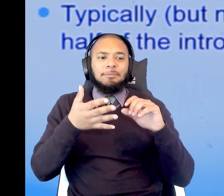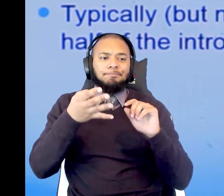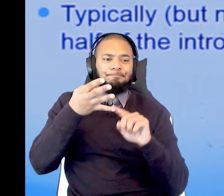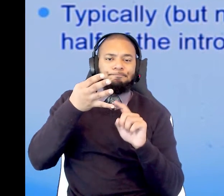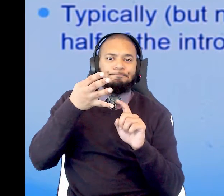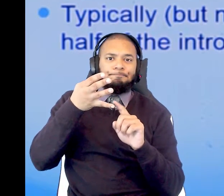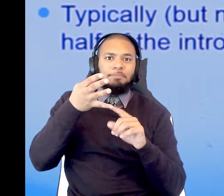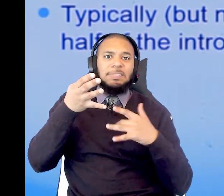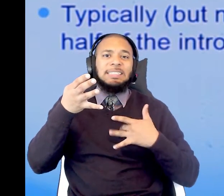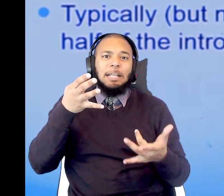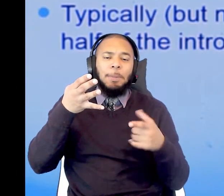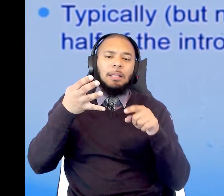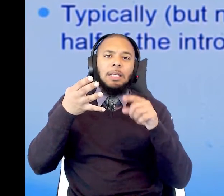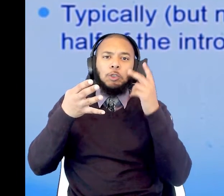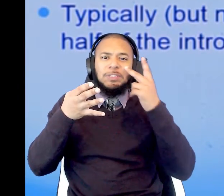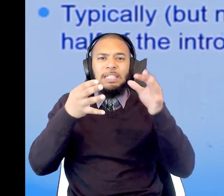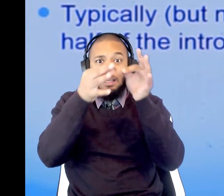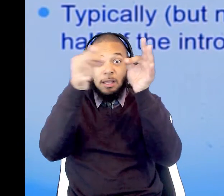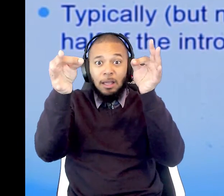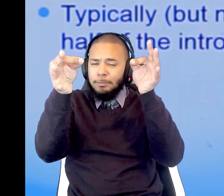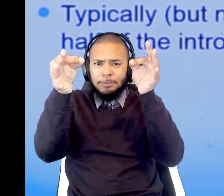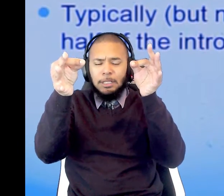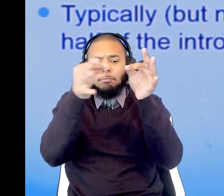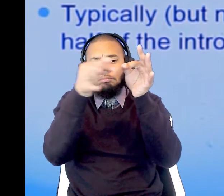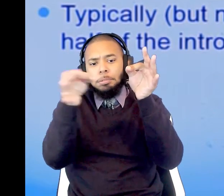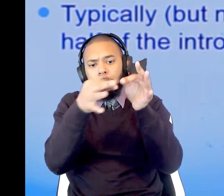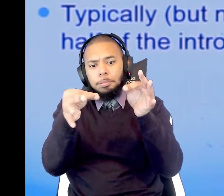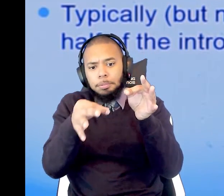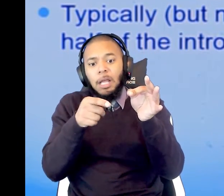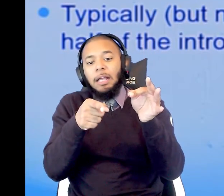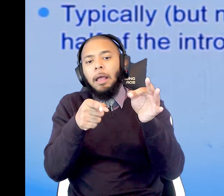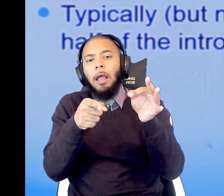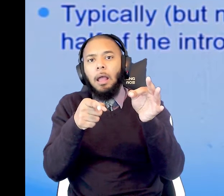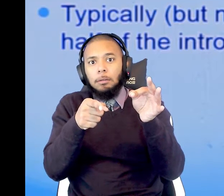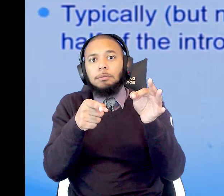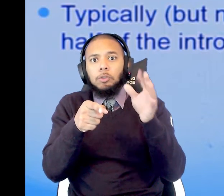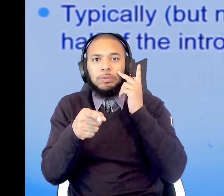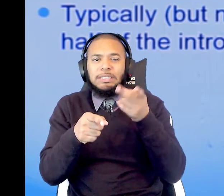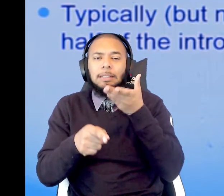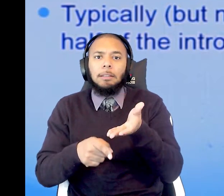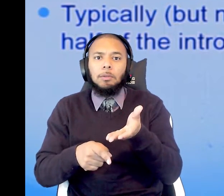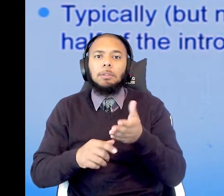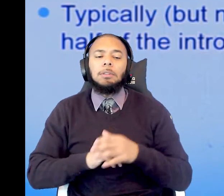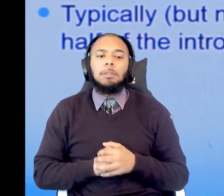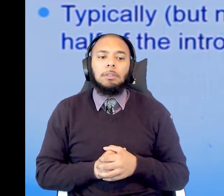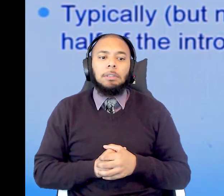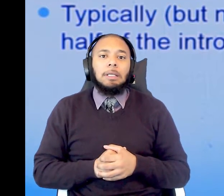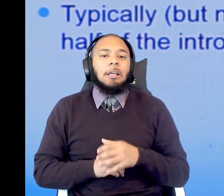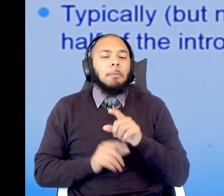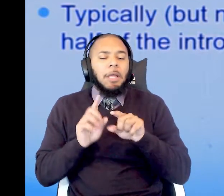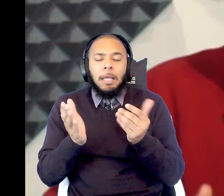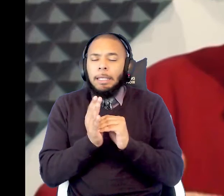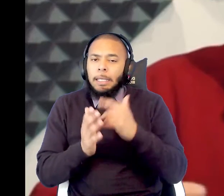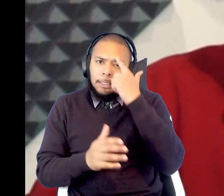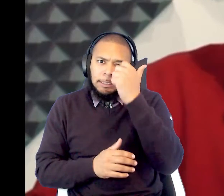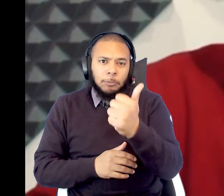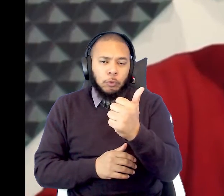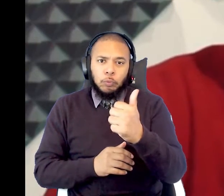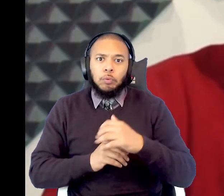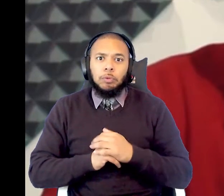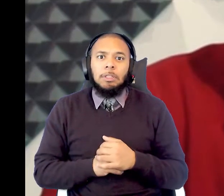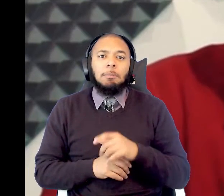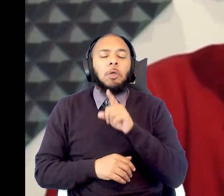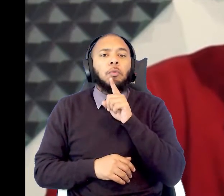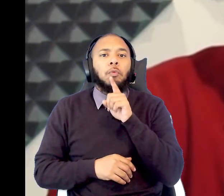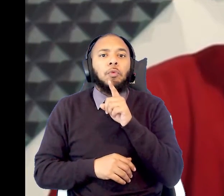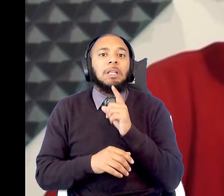always going to have to be that way. So the longer your introduction, the less true that has to be. It's a matter of style, where you want to put it, but it's a